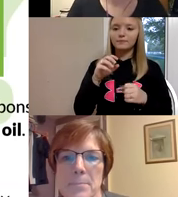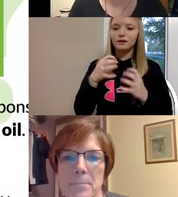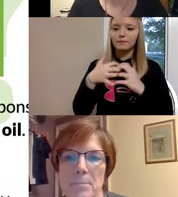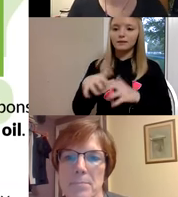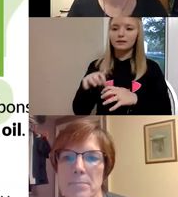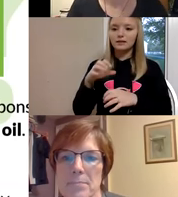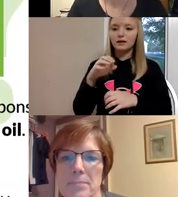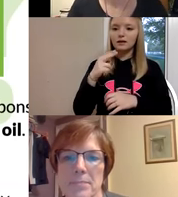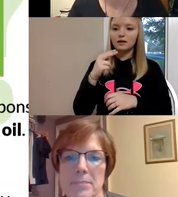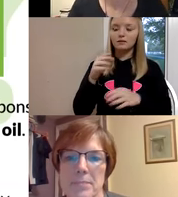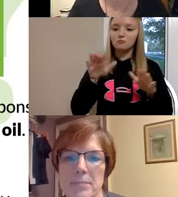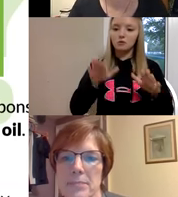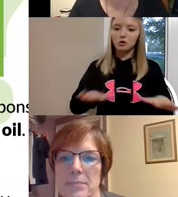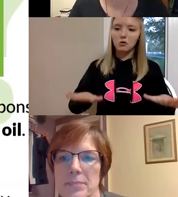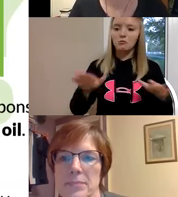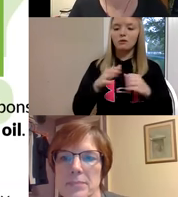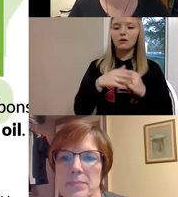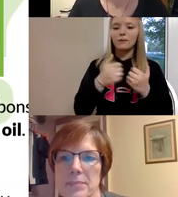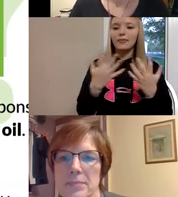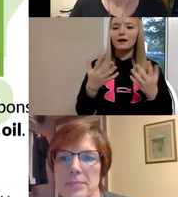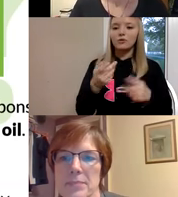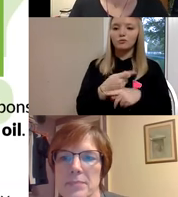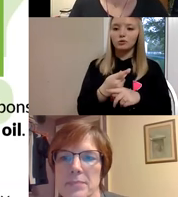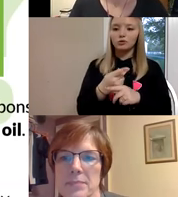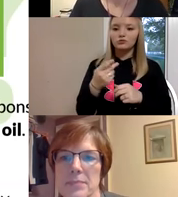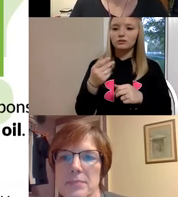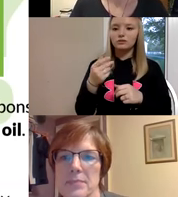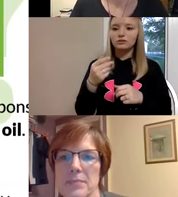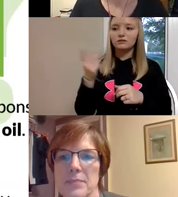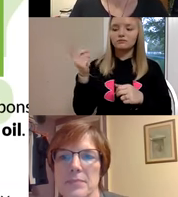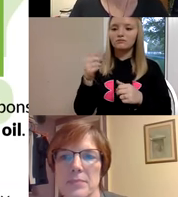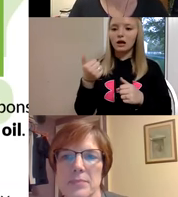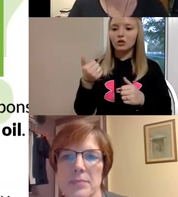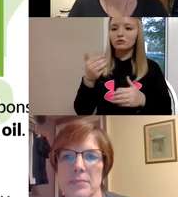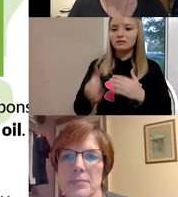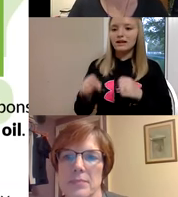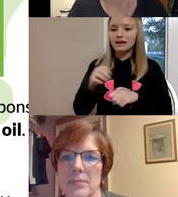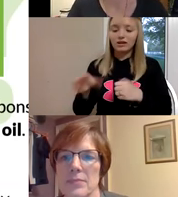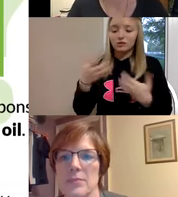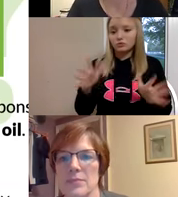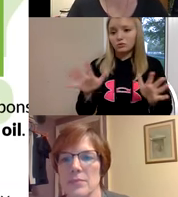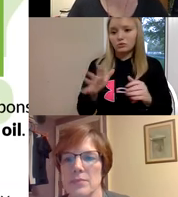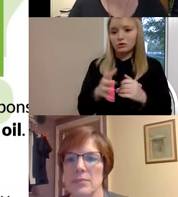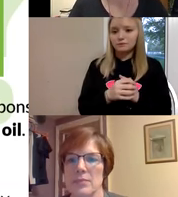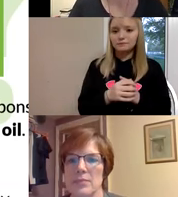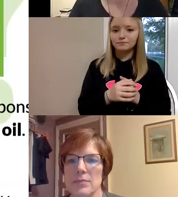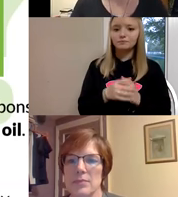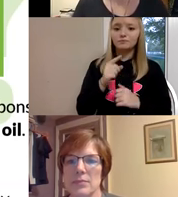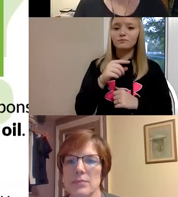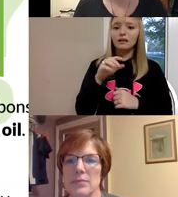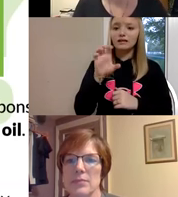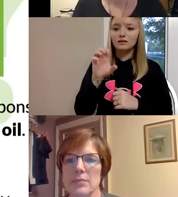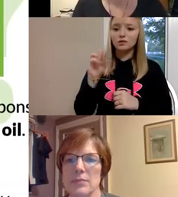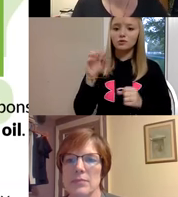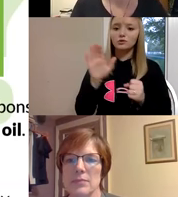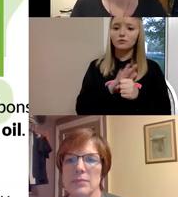without producing any unwanted side effects. So like cannabis, essential oils are full of beneficial terpenes that can be added